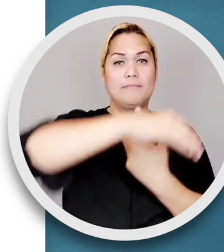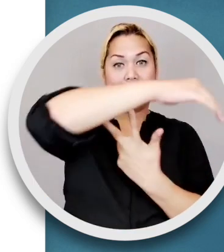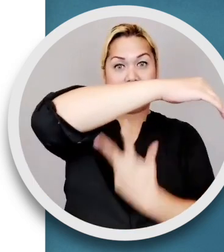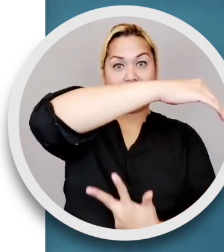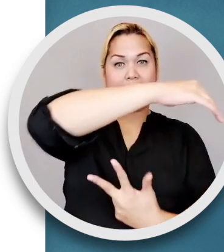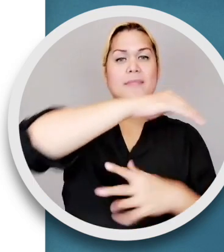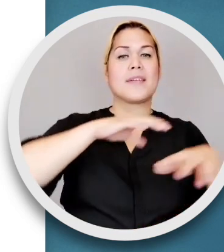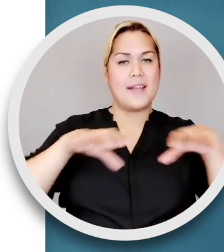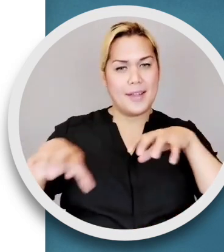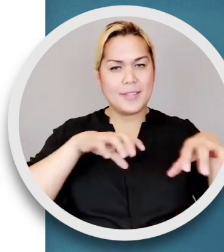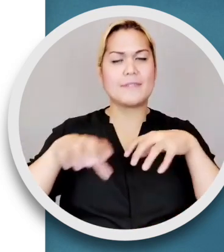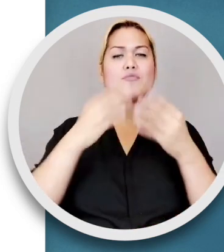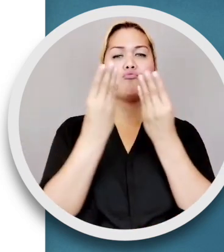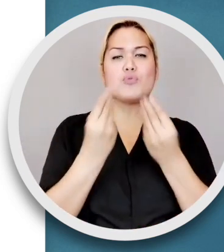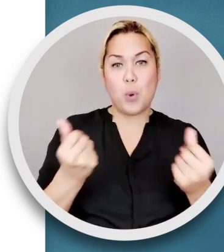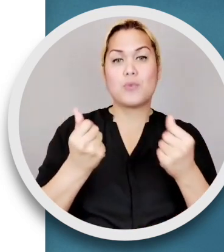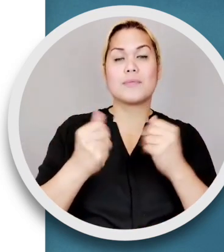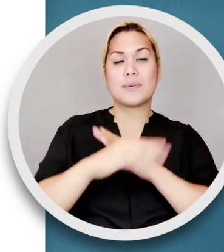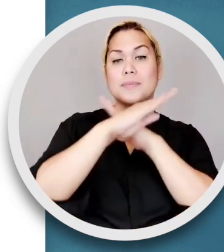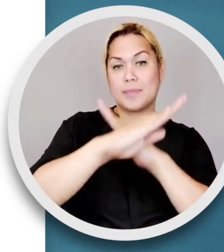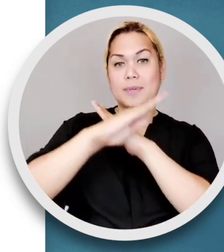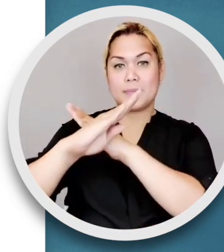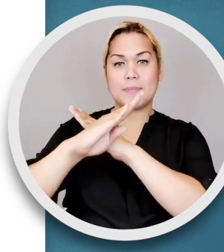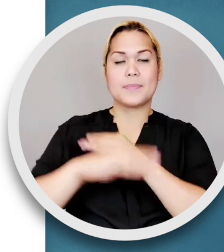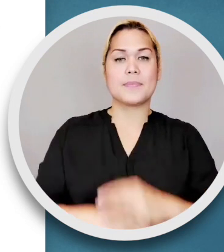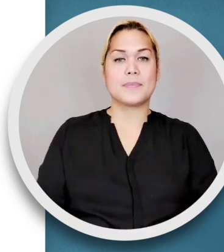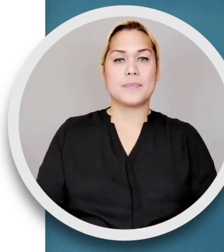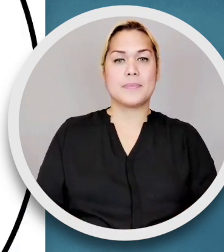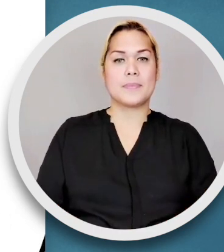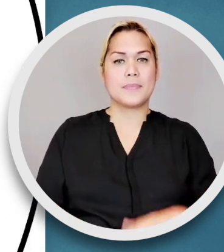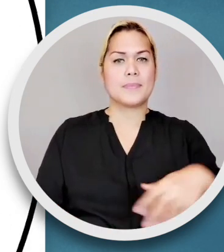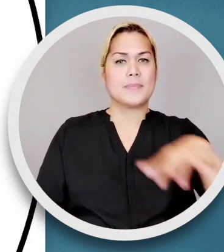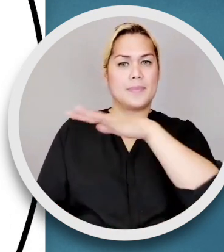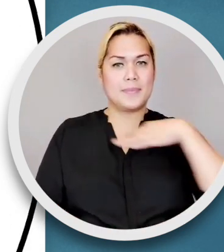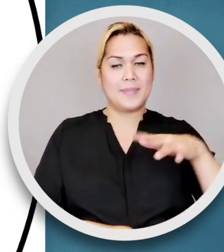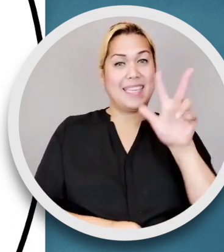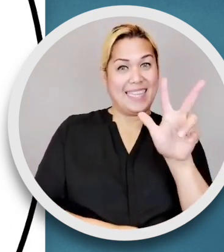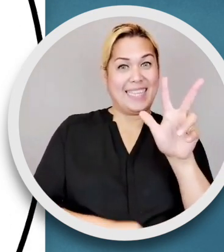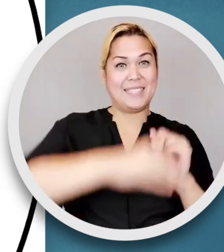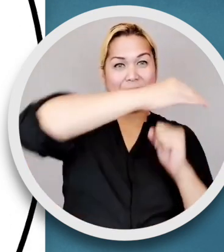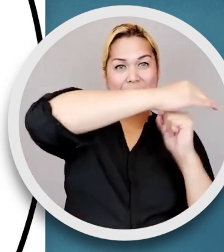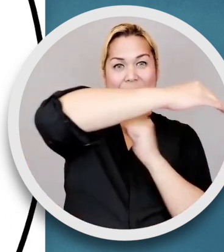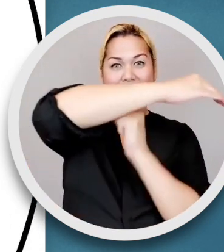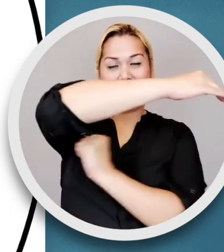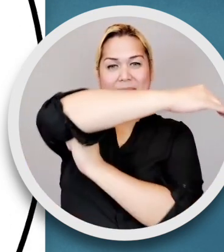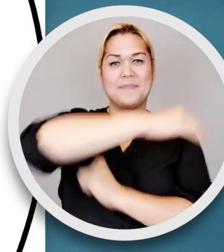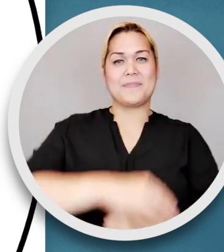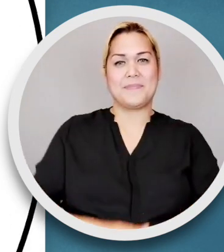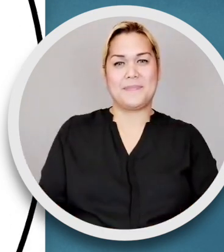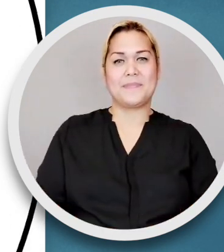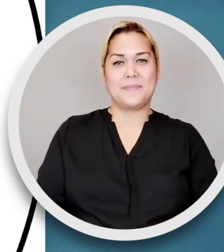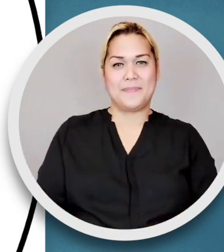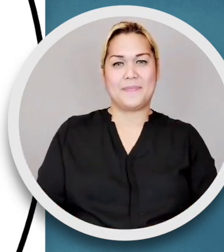to GESI should incorporate these 3 pillars. In line with ADB's processes, the